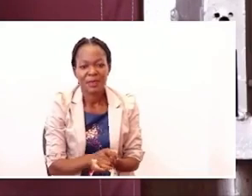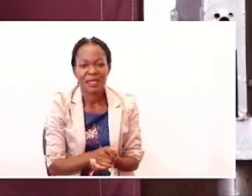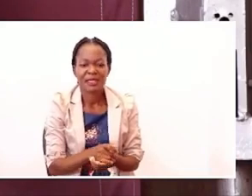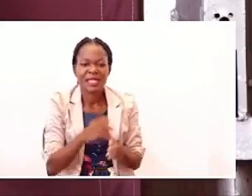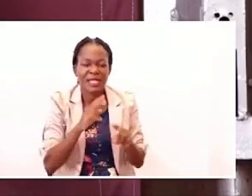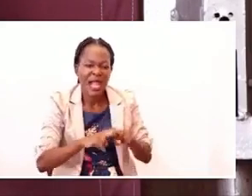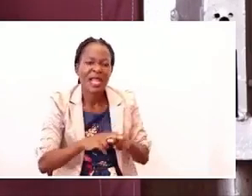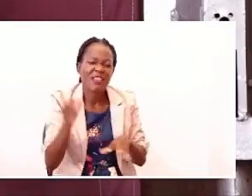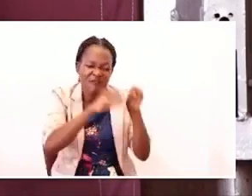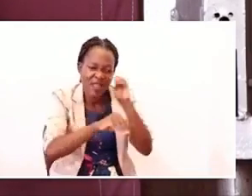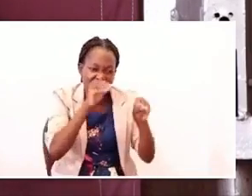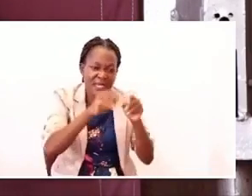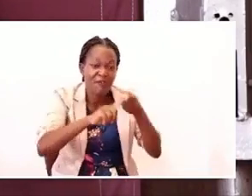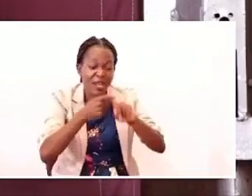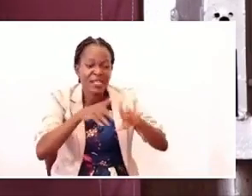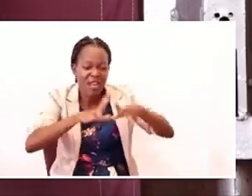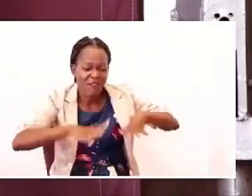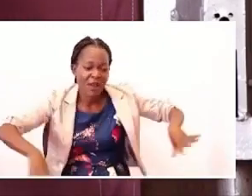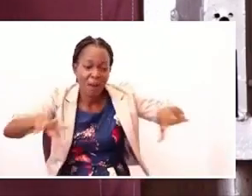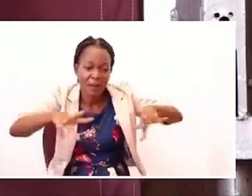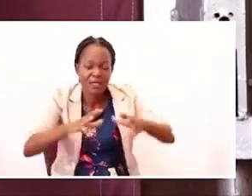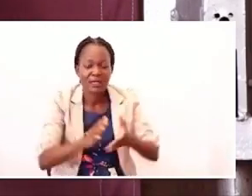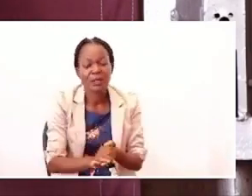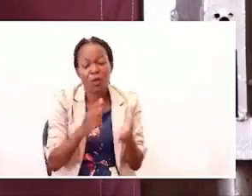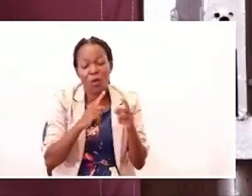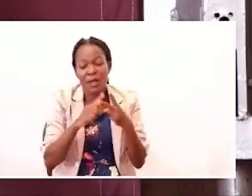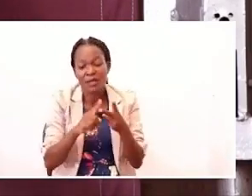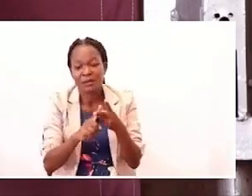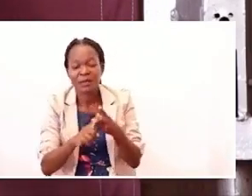investor-friendly environments, that African economies